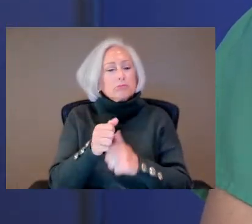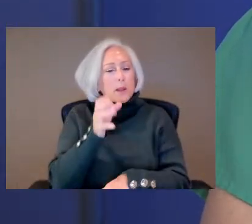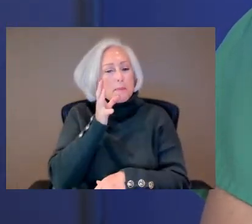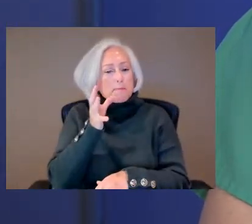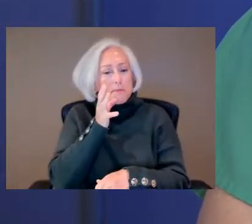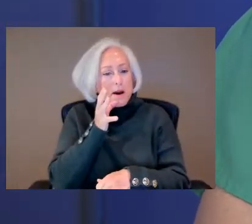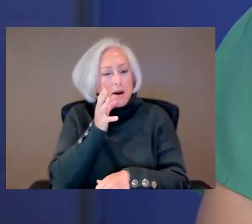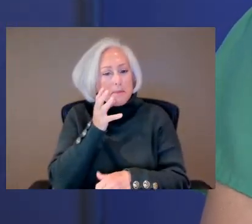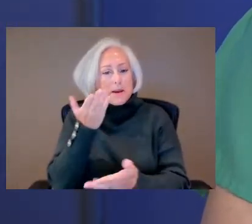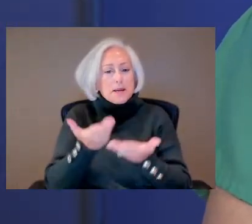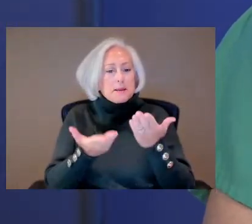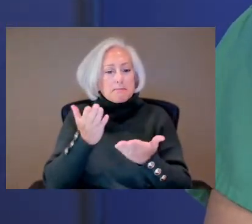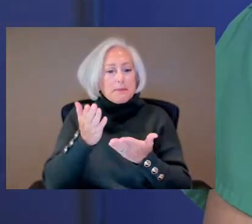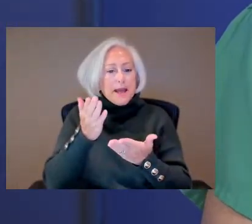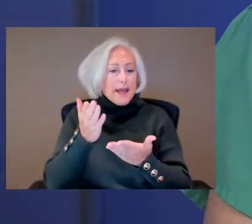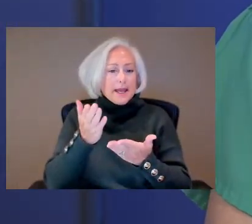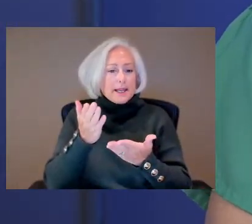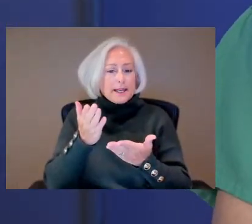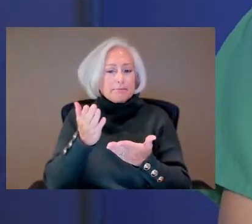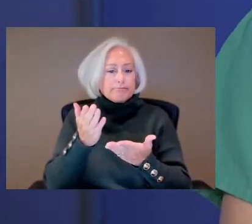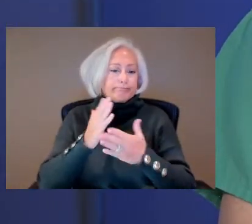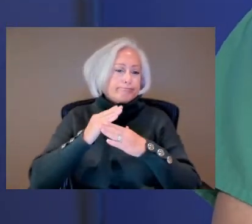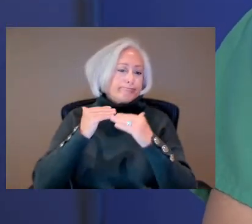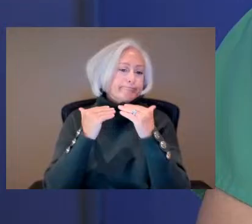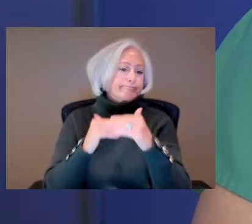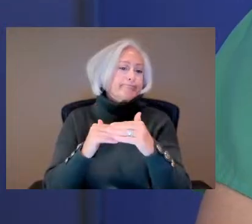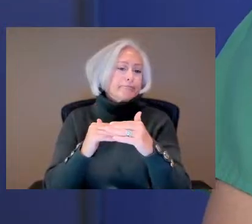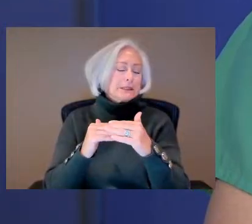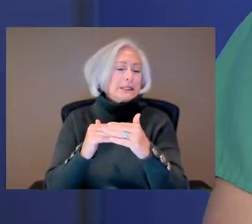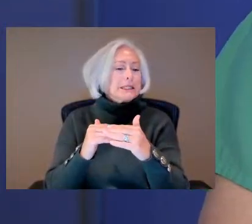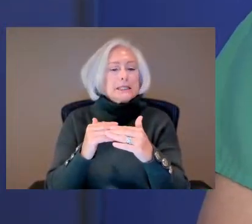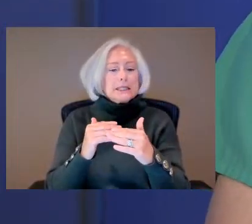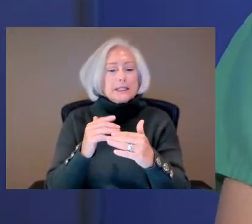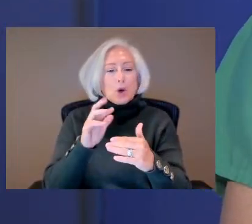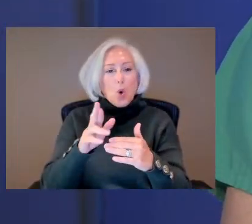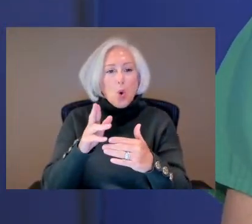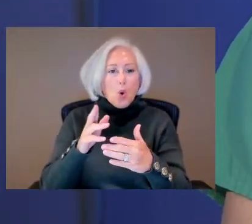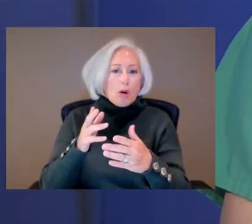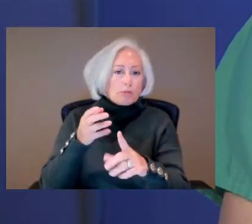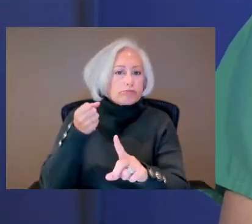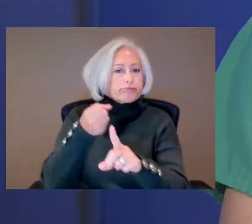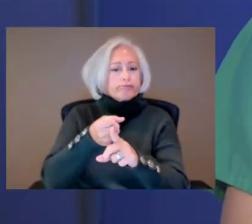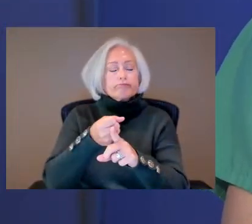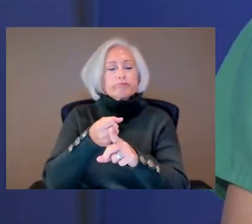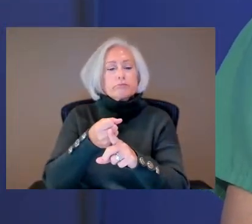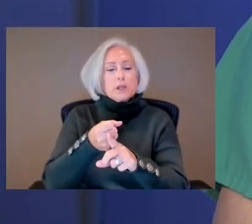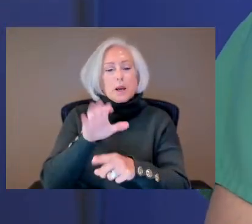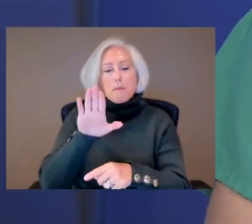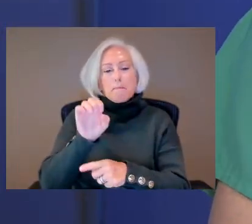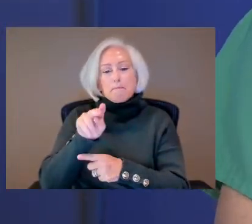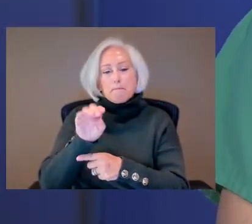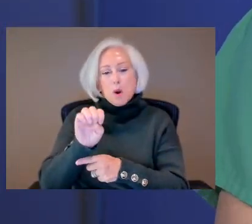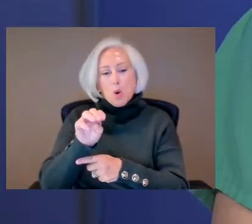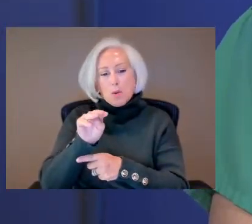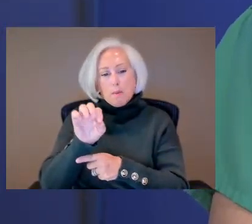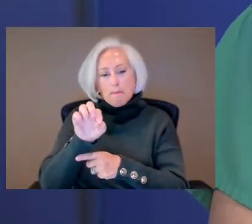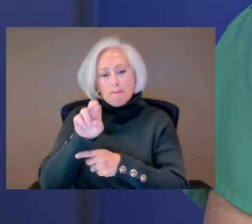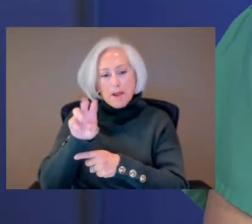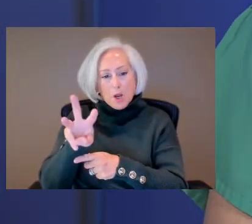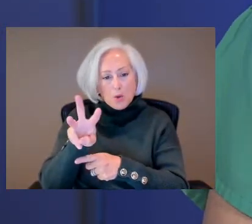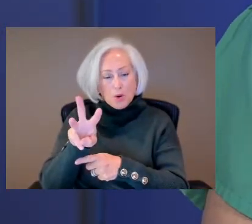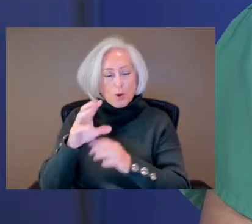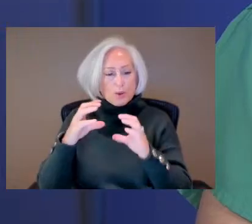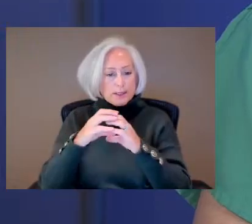of certain cells, especially bone marrow cells, so things that can result in the baby becoming anemic,